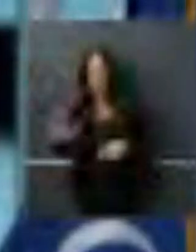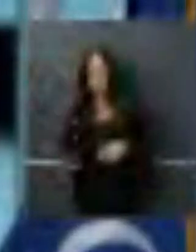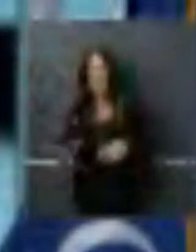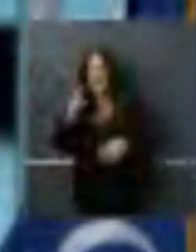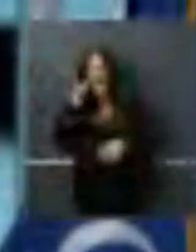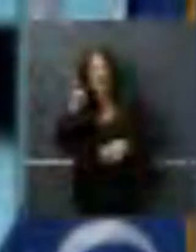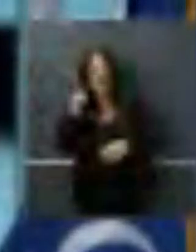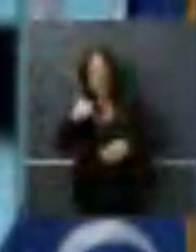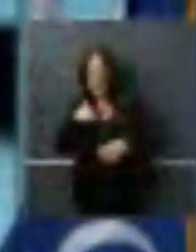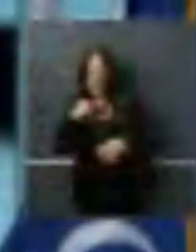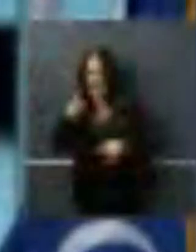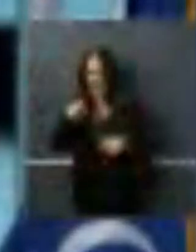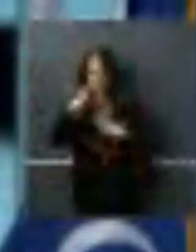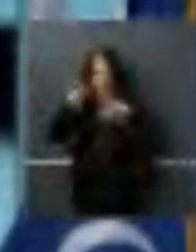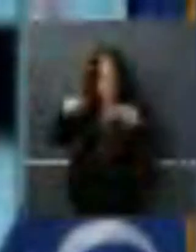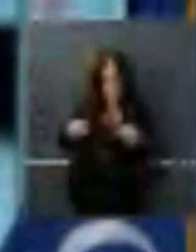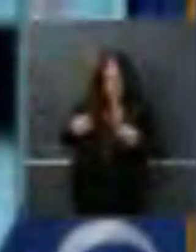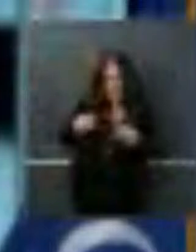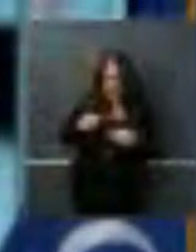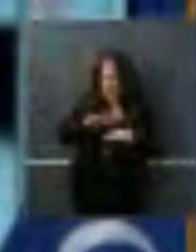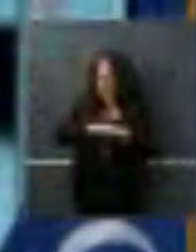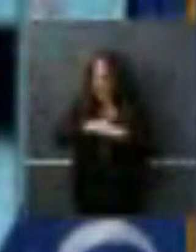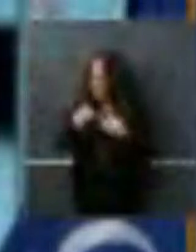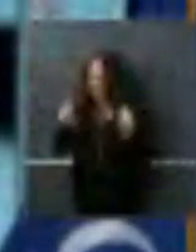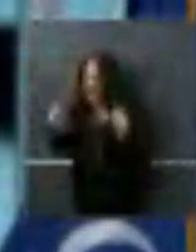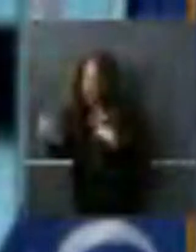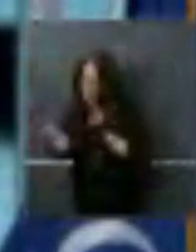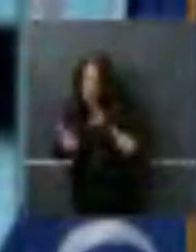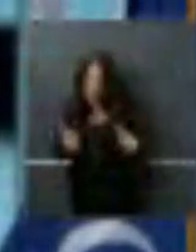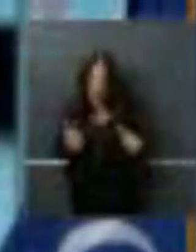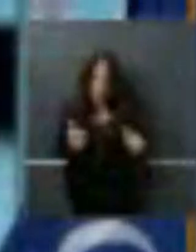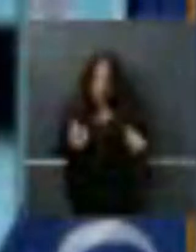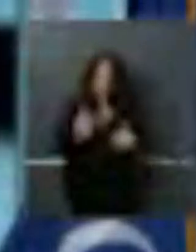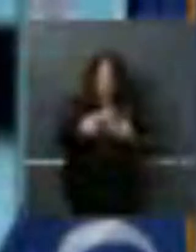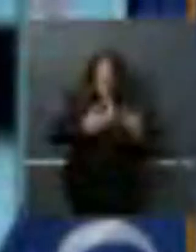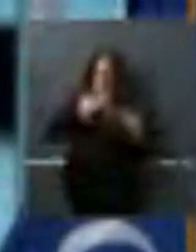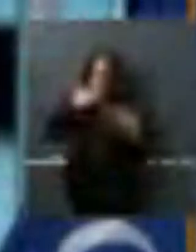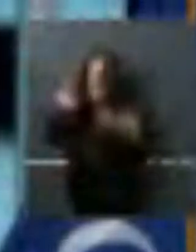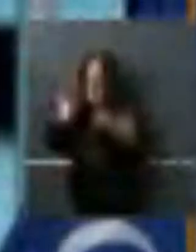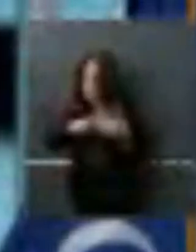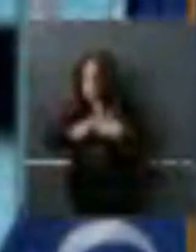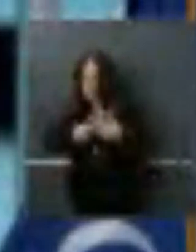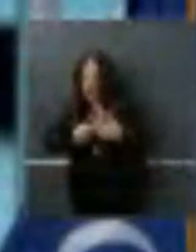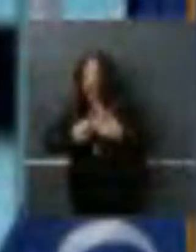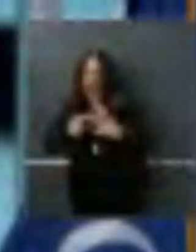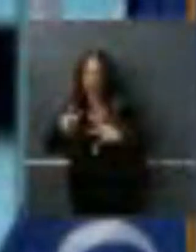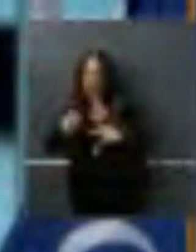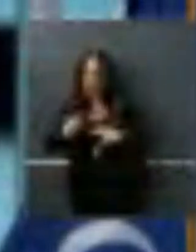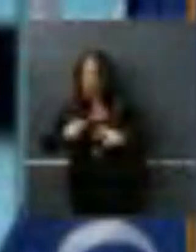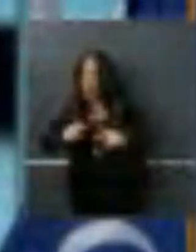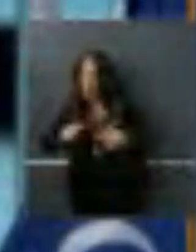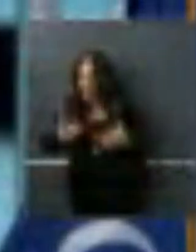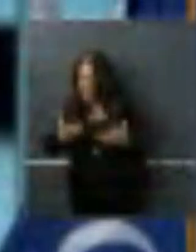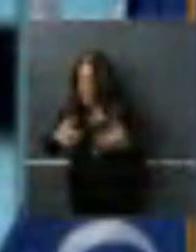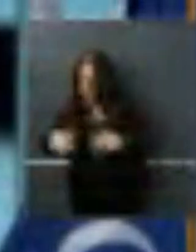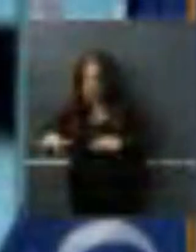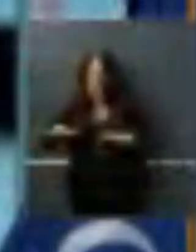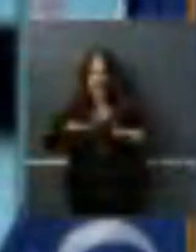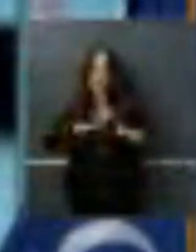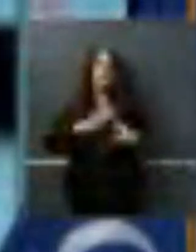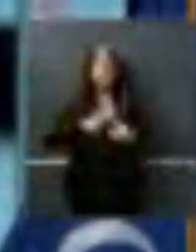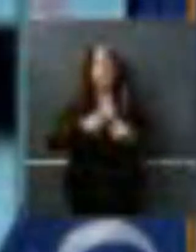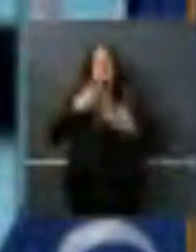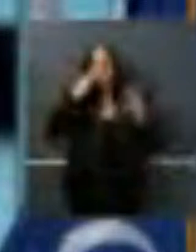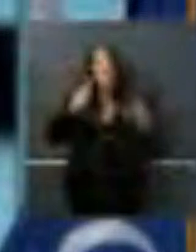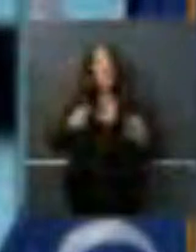back up together, but we've got to stay together to the extent possible. But I recognize 480 plus cities, 58 counties, that's